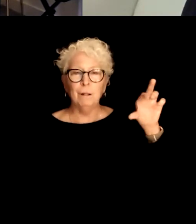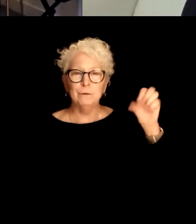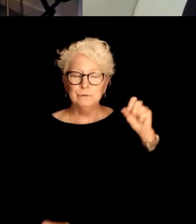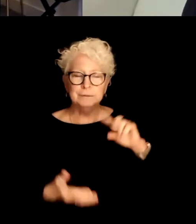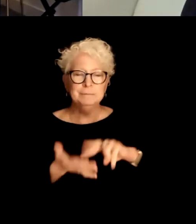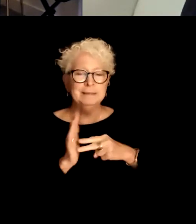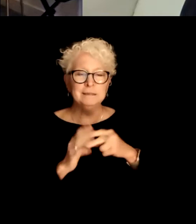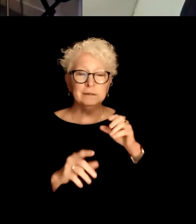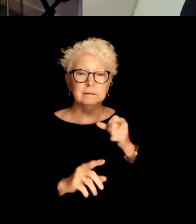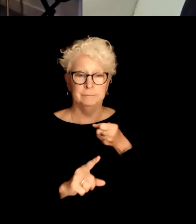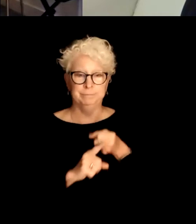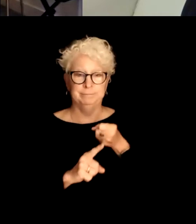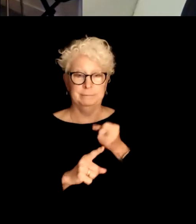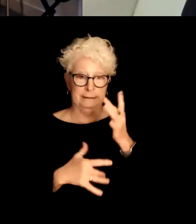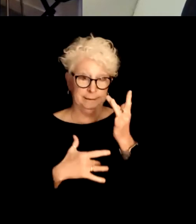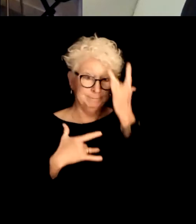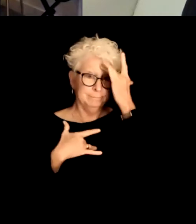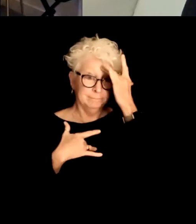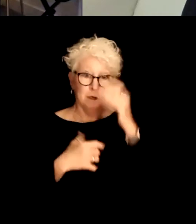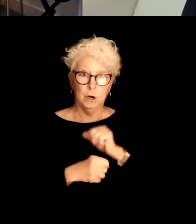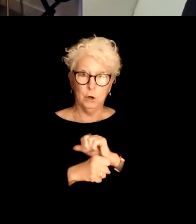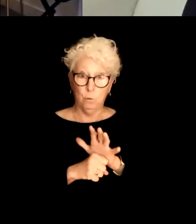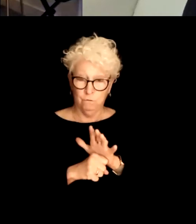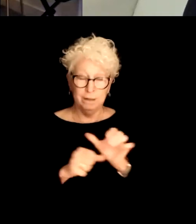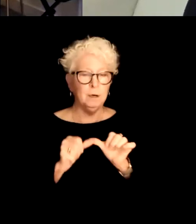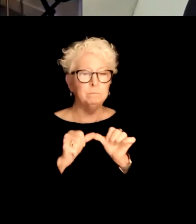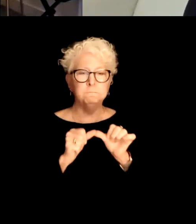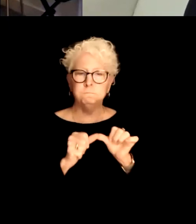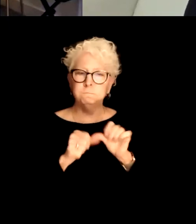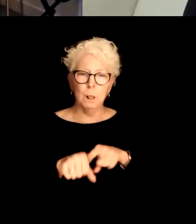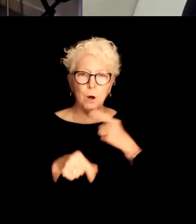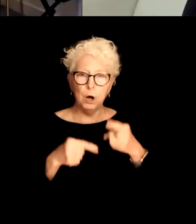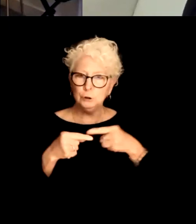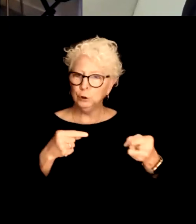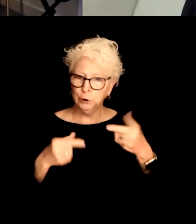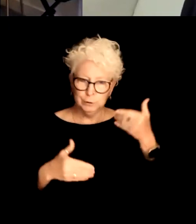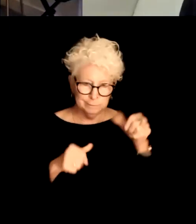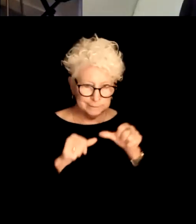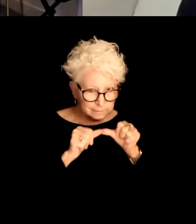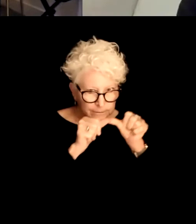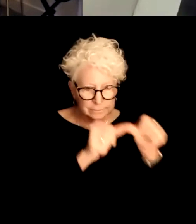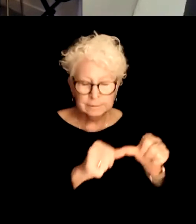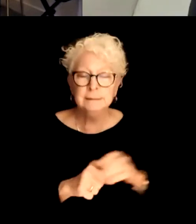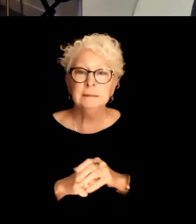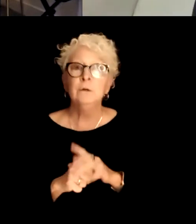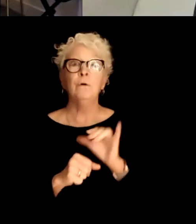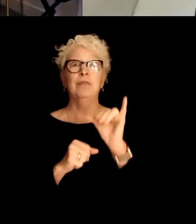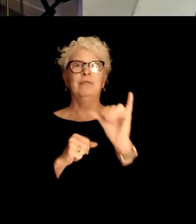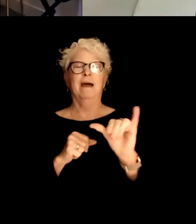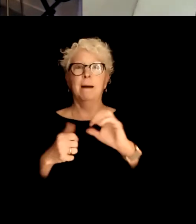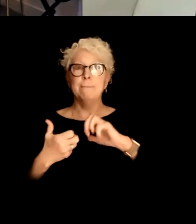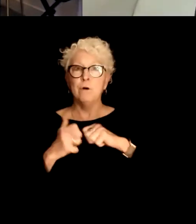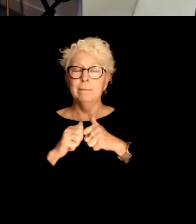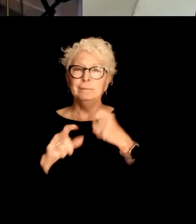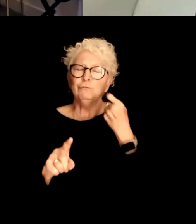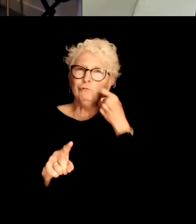and that this itself is a moment where the problem that you just described, which